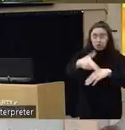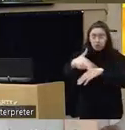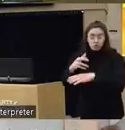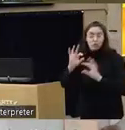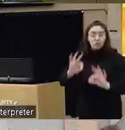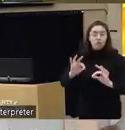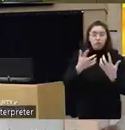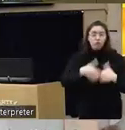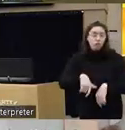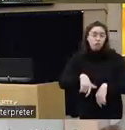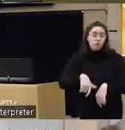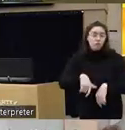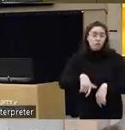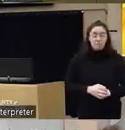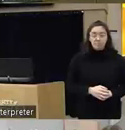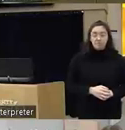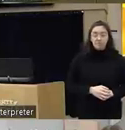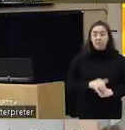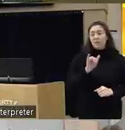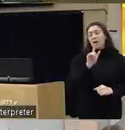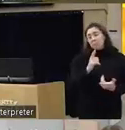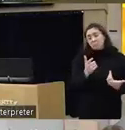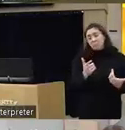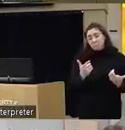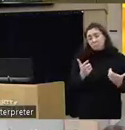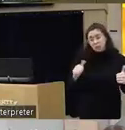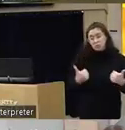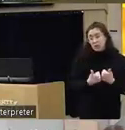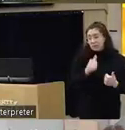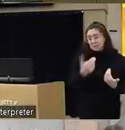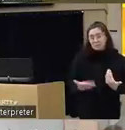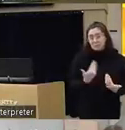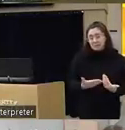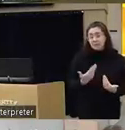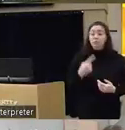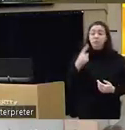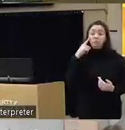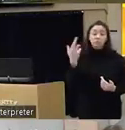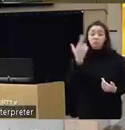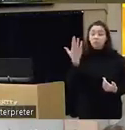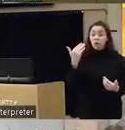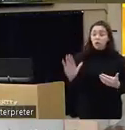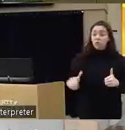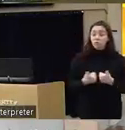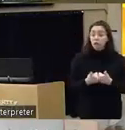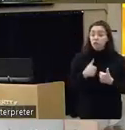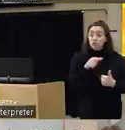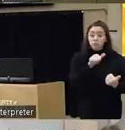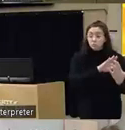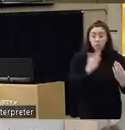in a well-timed way. And I would say that this is very challenging. I think it's challenging to take this